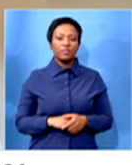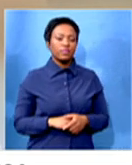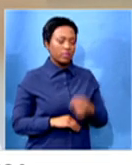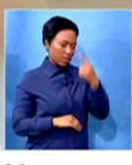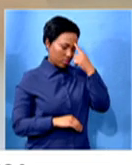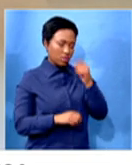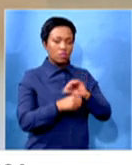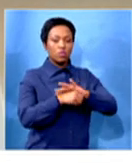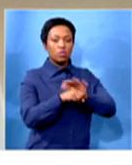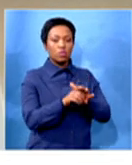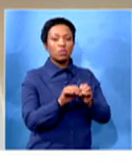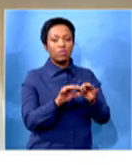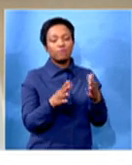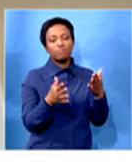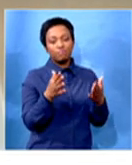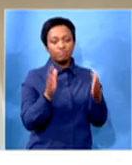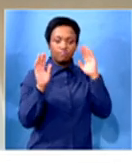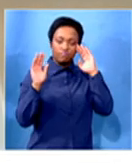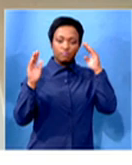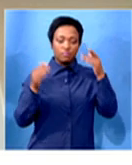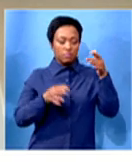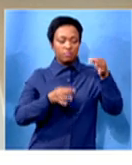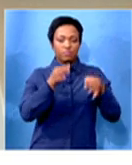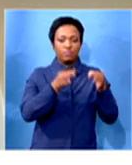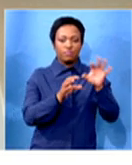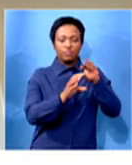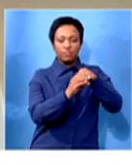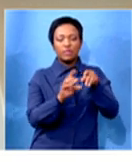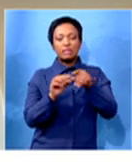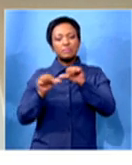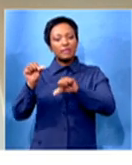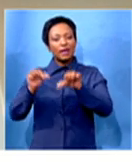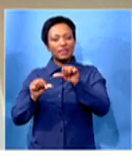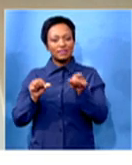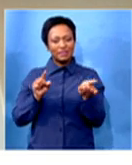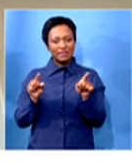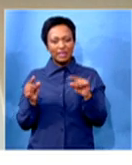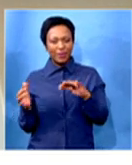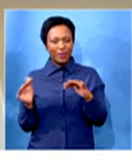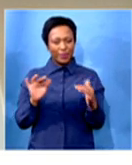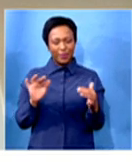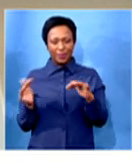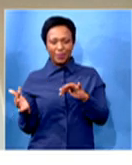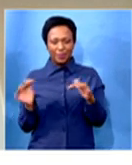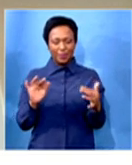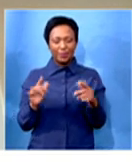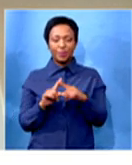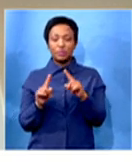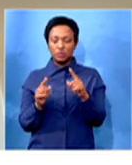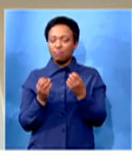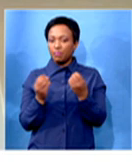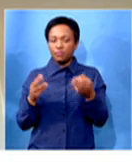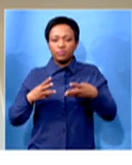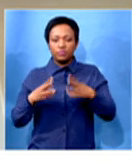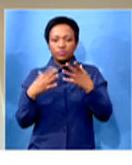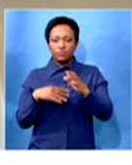been extraordinary for the tension between the politics and the science. I think we've seen that play out in all kinds of ways.